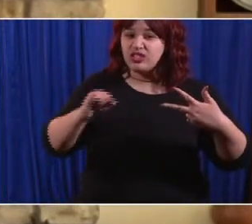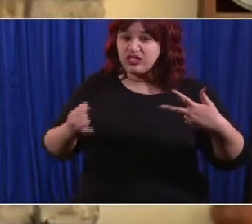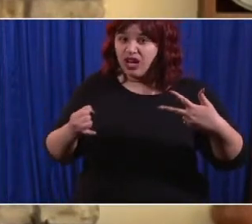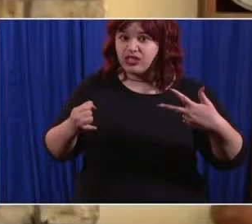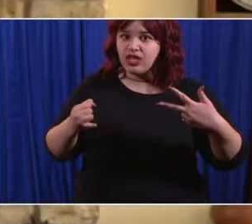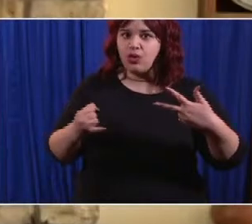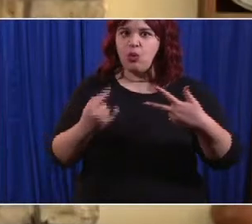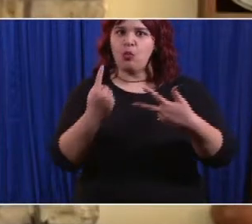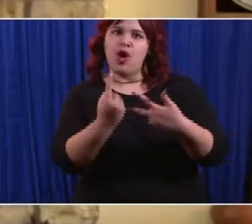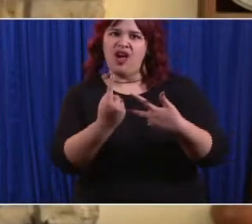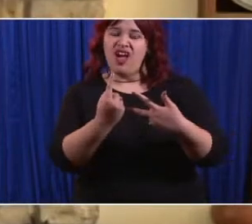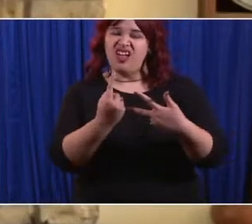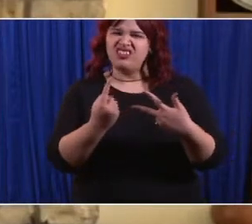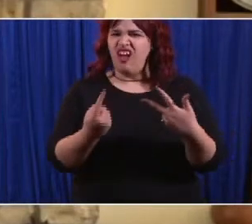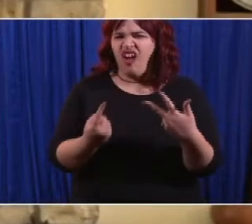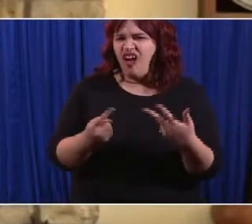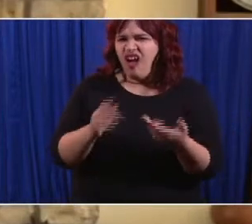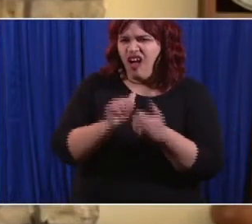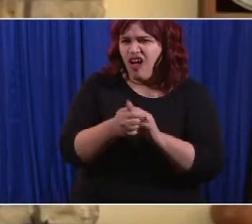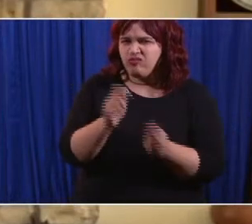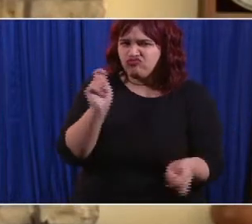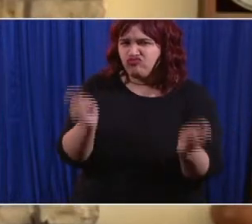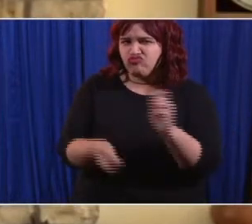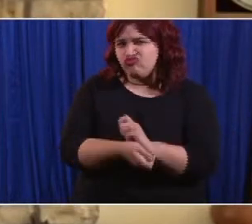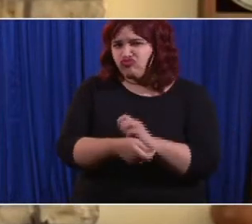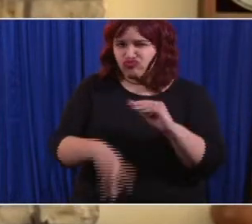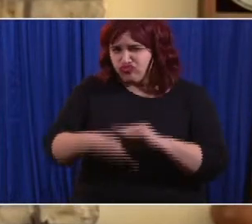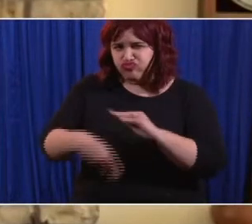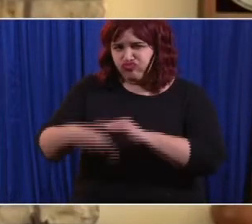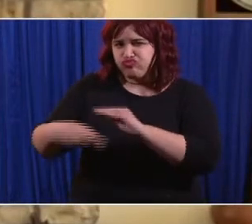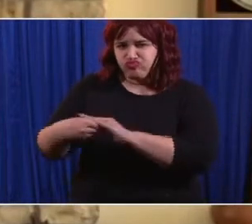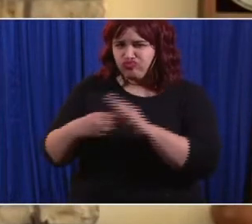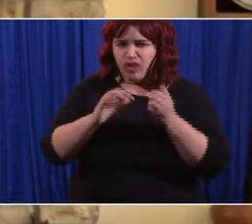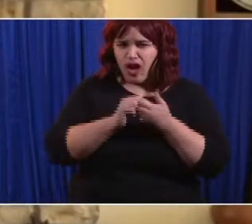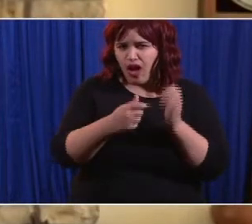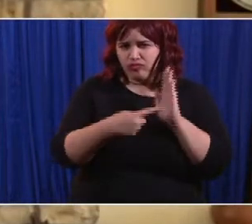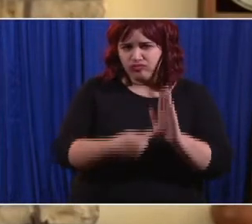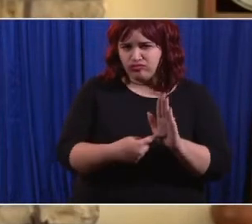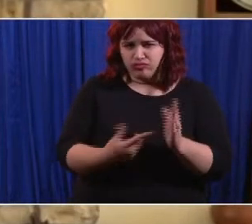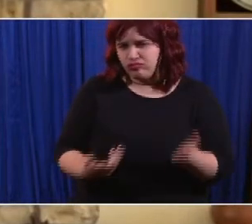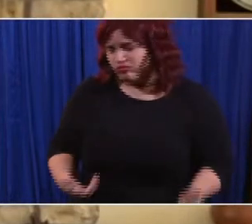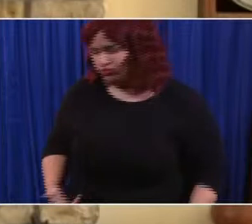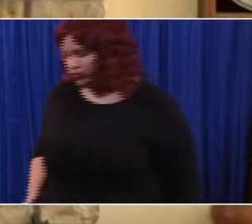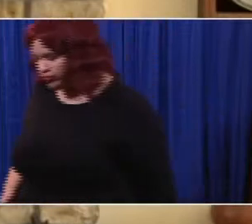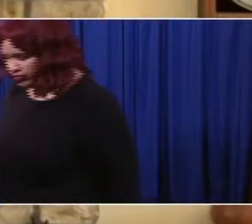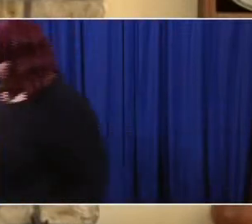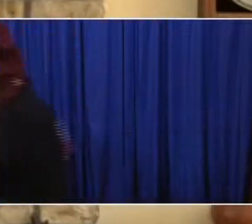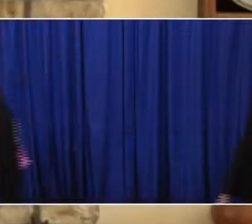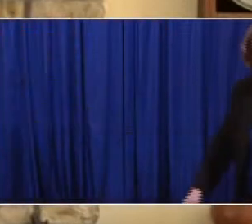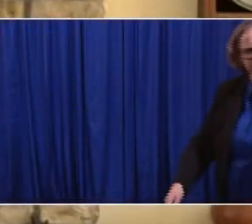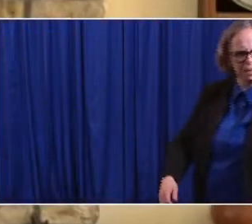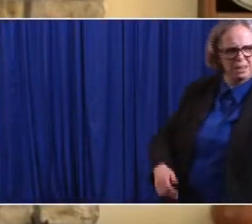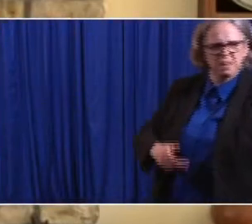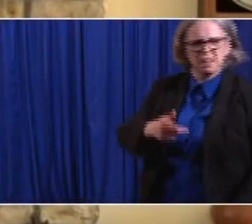but we think it's accurate. It shows first doses and it shows second doses, and obviously now that we have